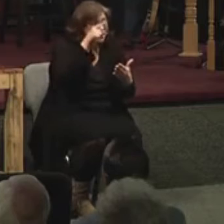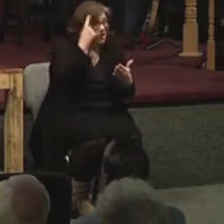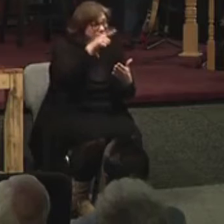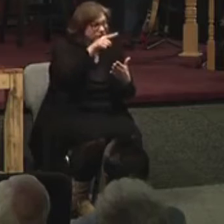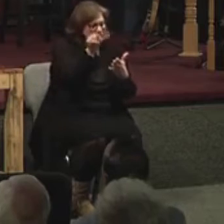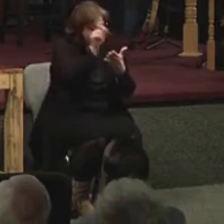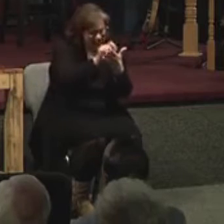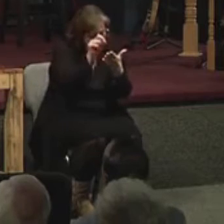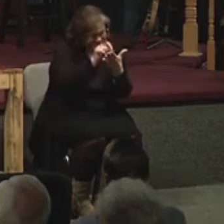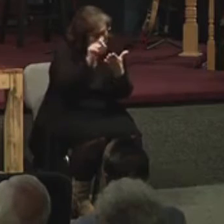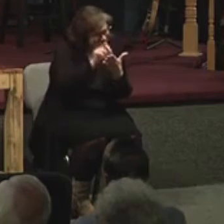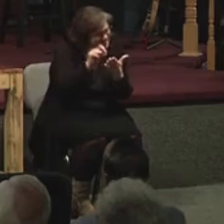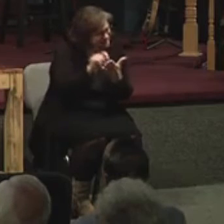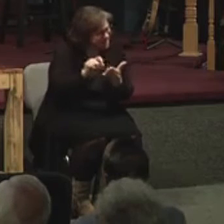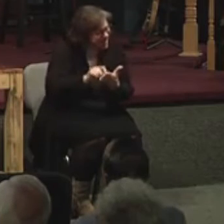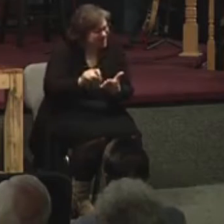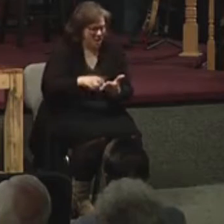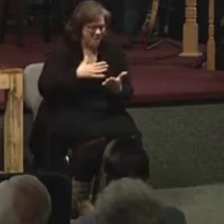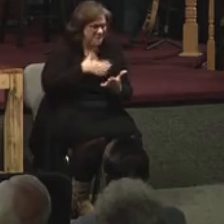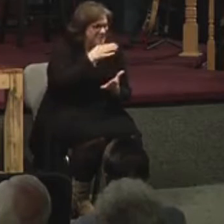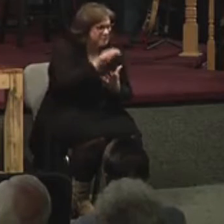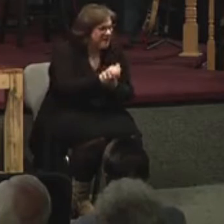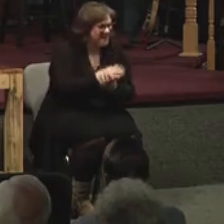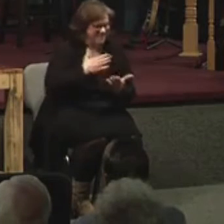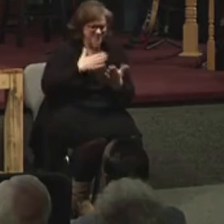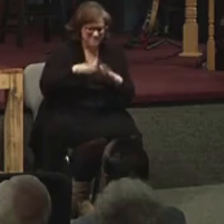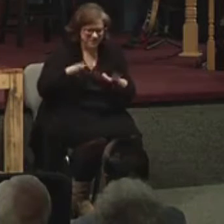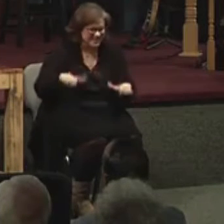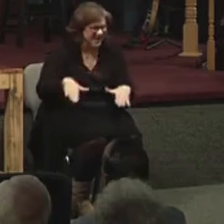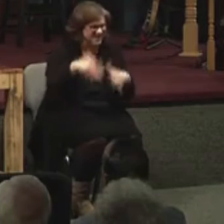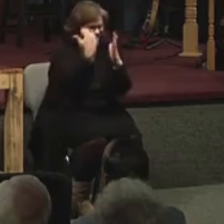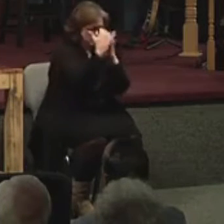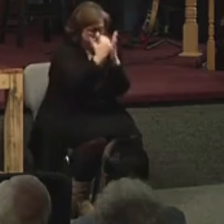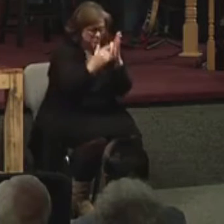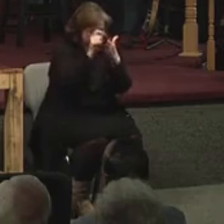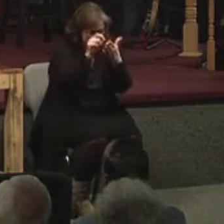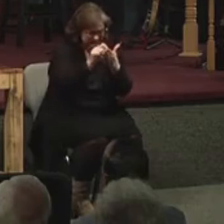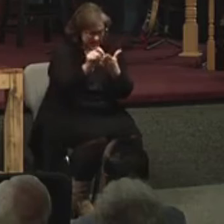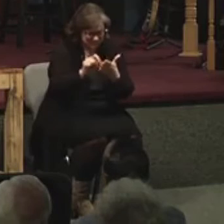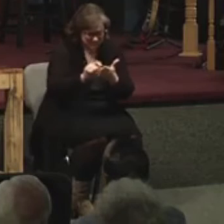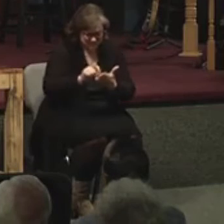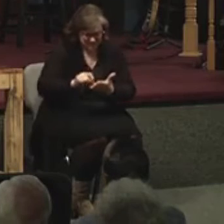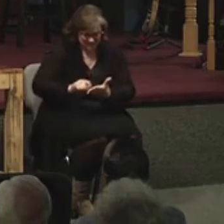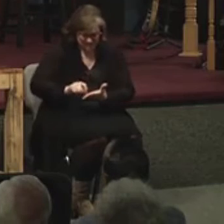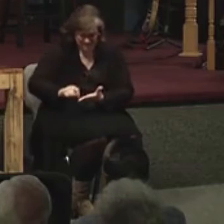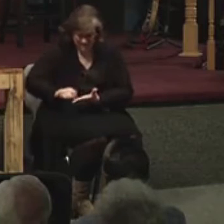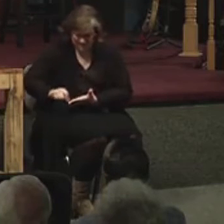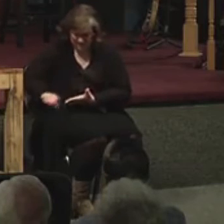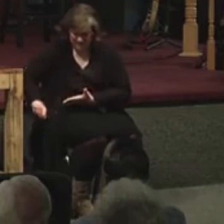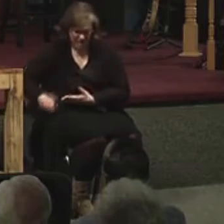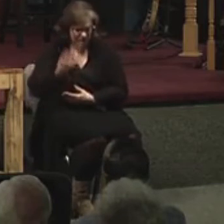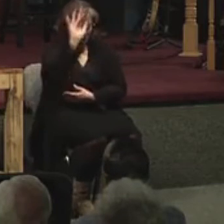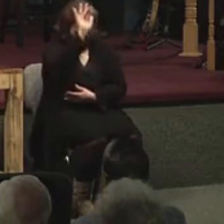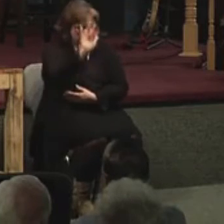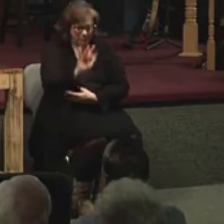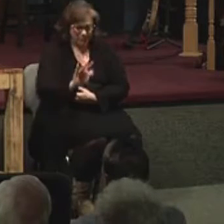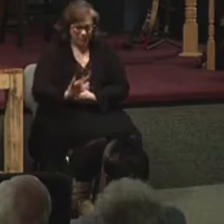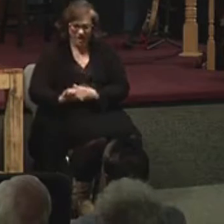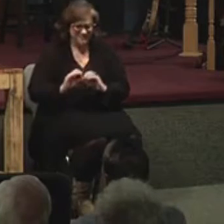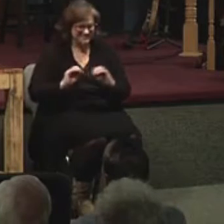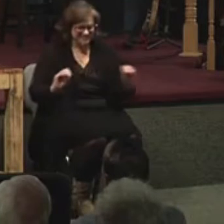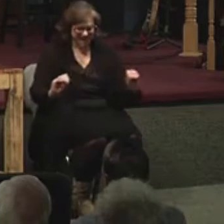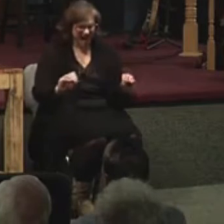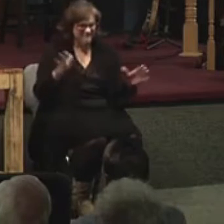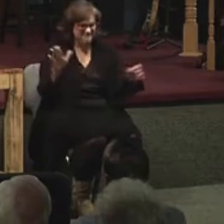church I'm a part of. And I just listed until I ran out of things to give him thanks for. And then I went to sleep. And I